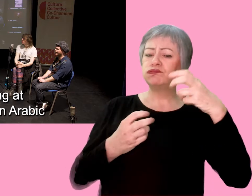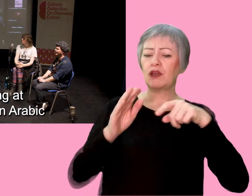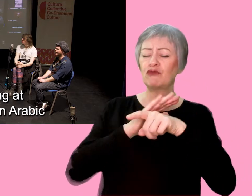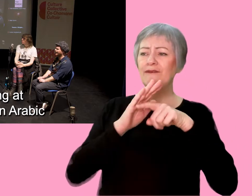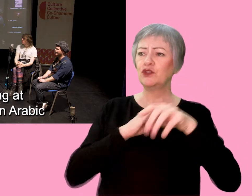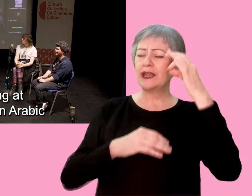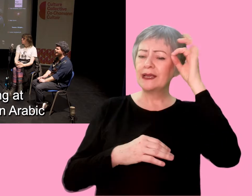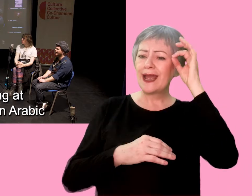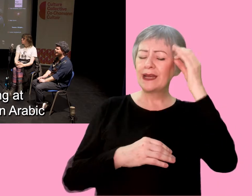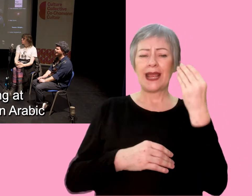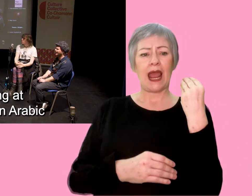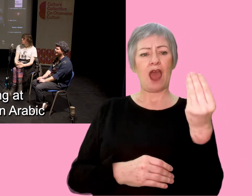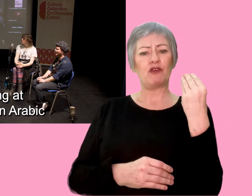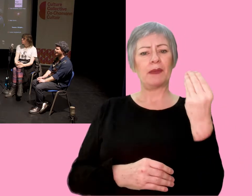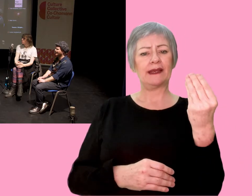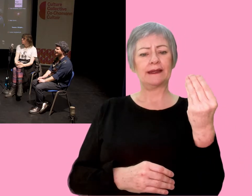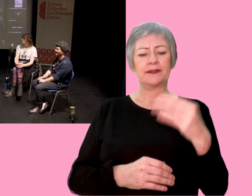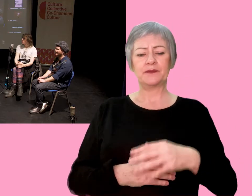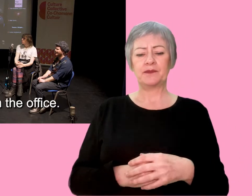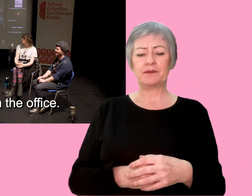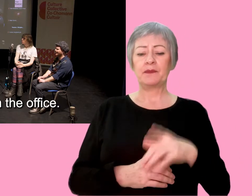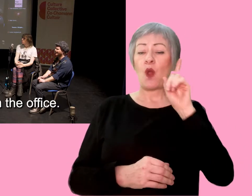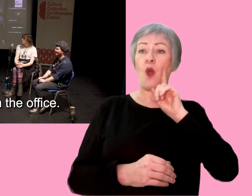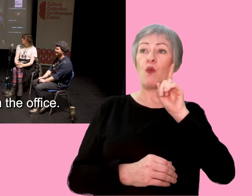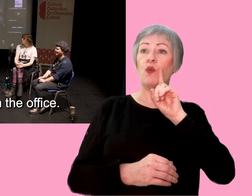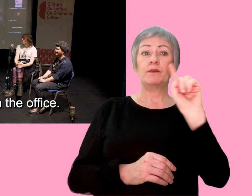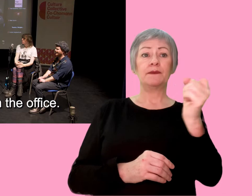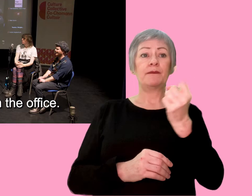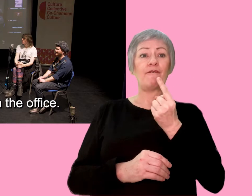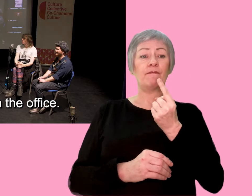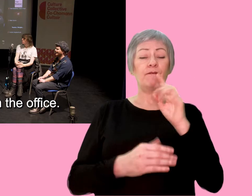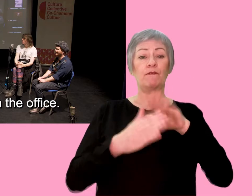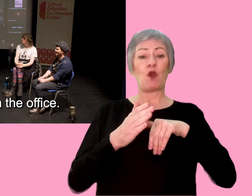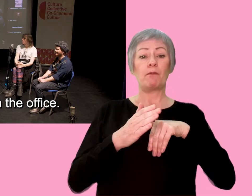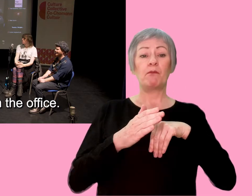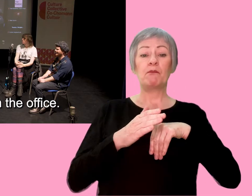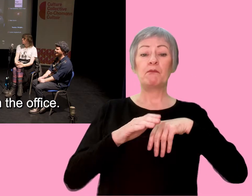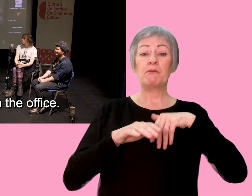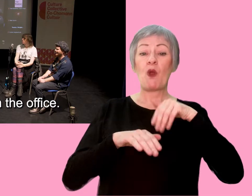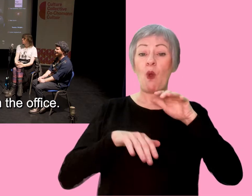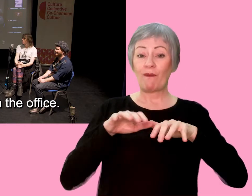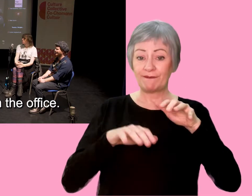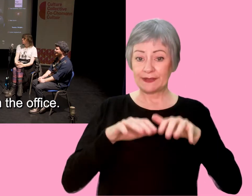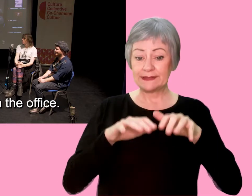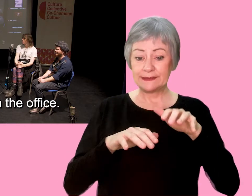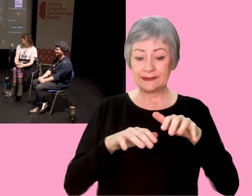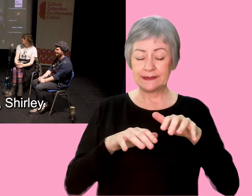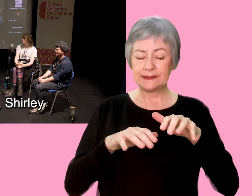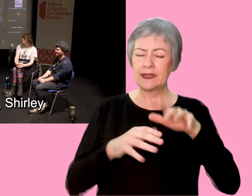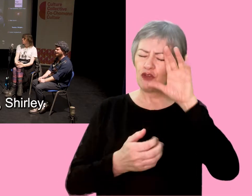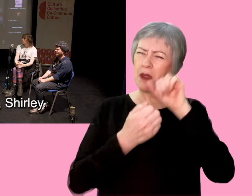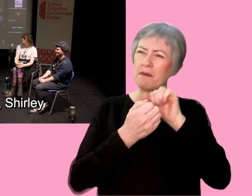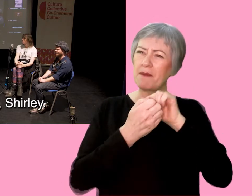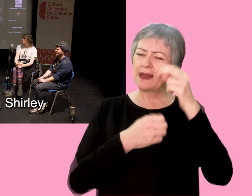Refugee Council in Arabic. And a woman came from the office.